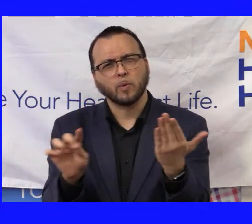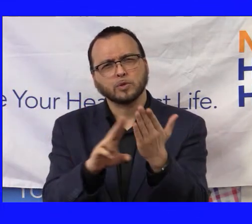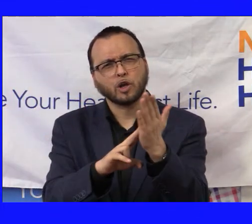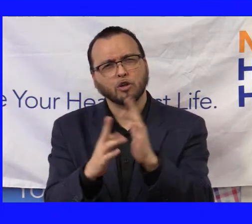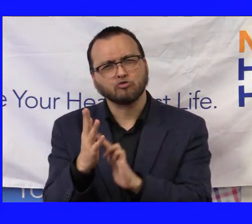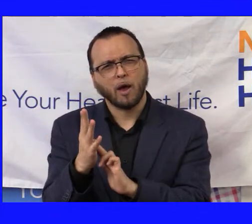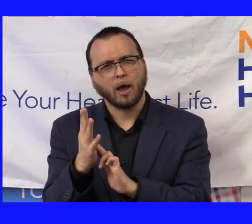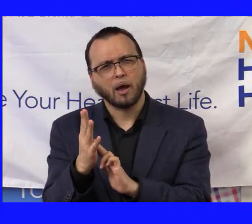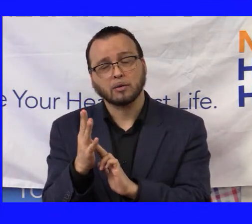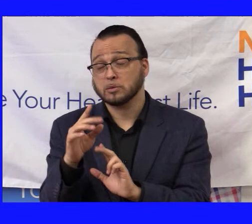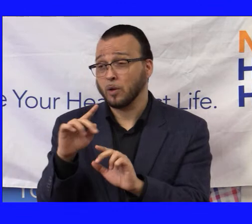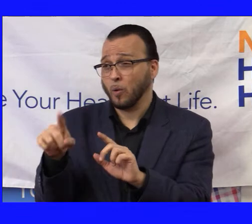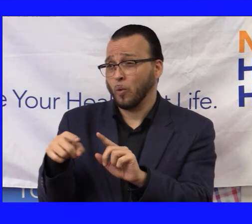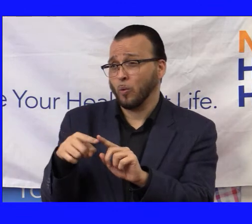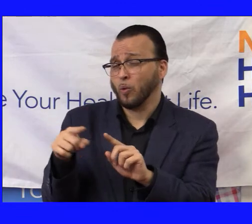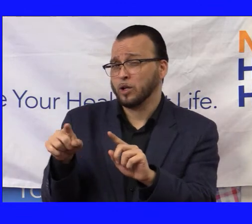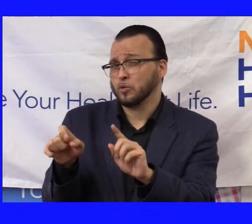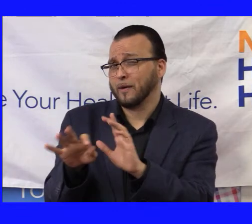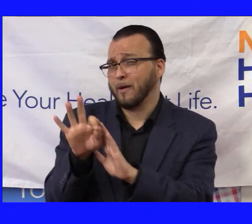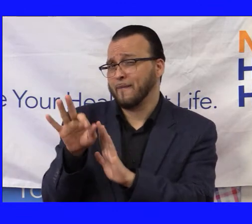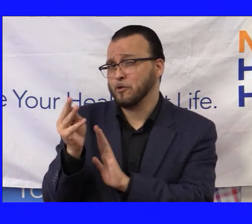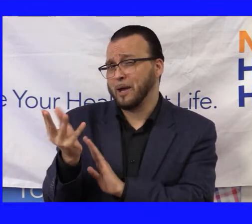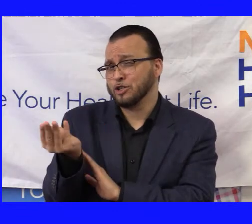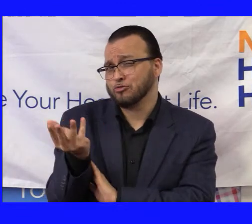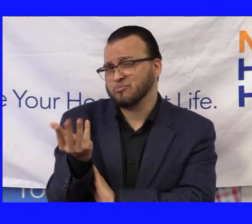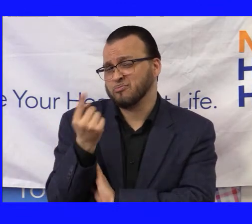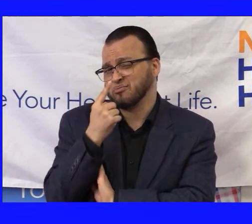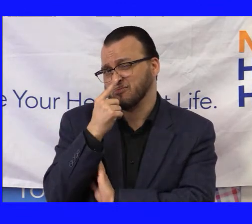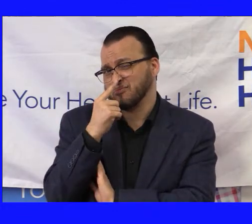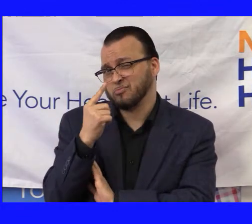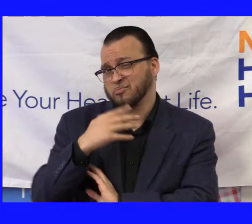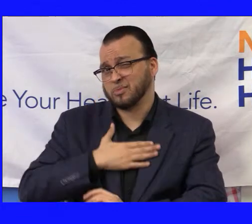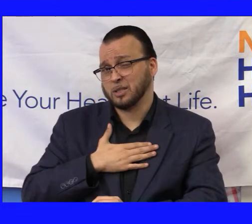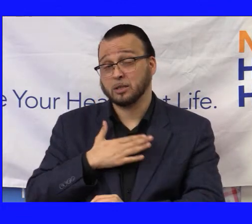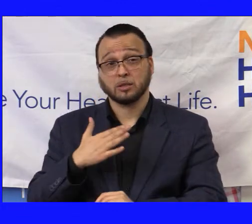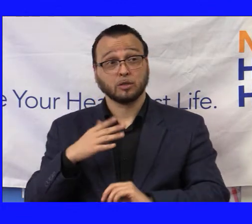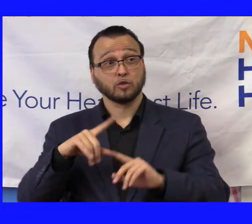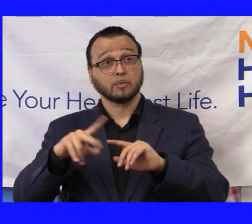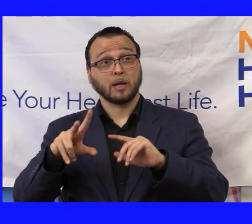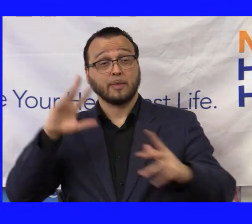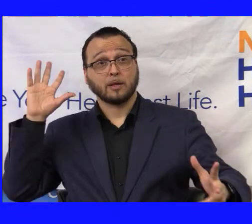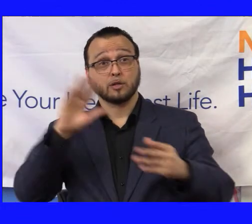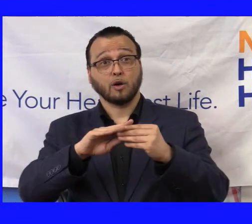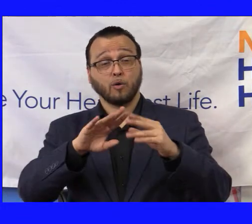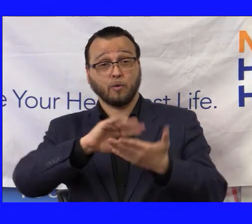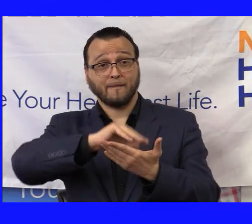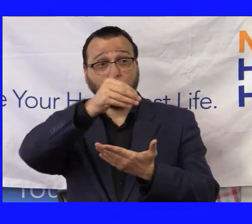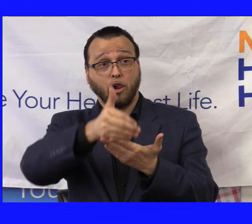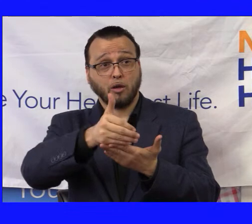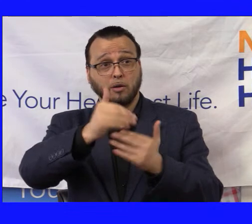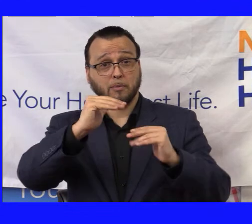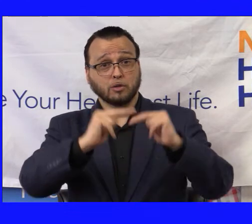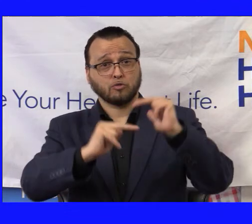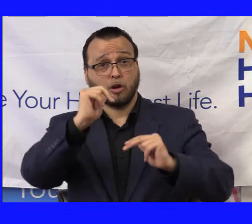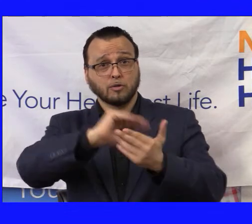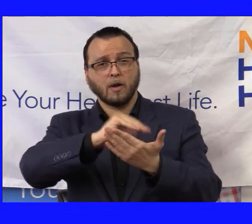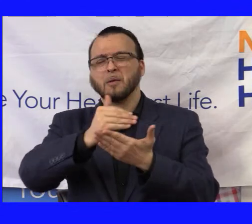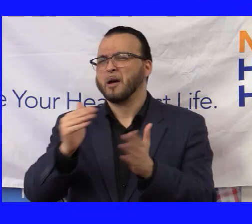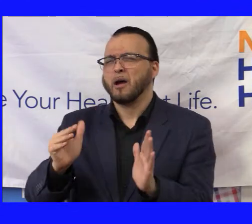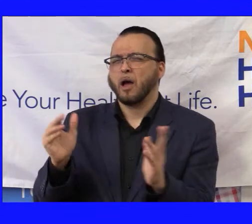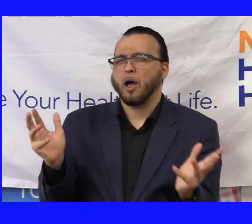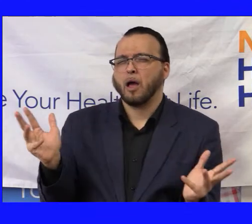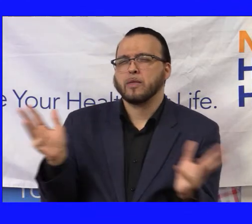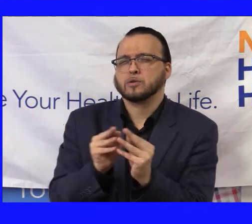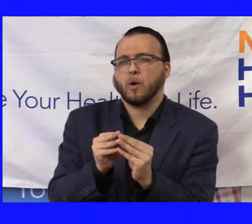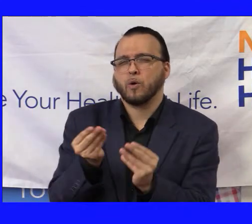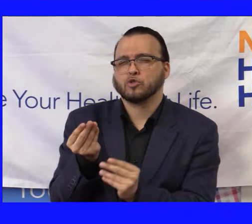when you get a chance, Christine? The total volume, Sure. construction volume? The total dollar amount of the